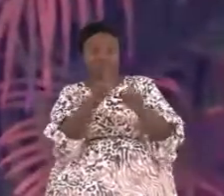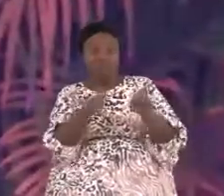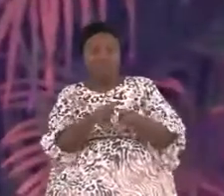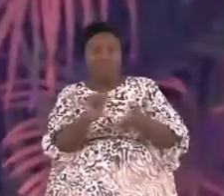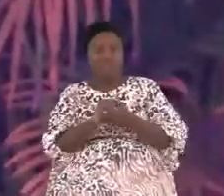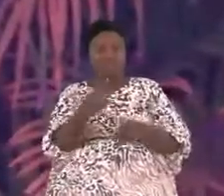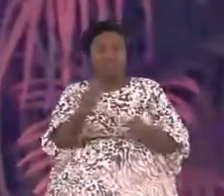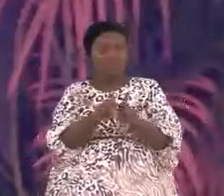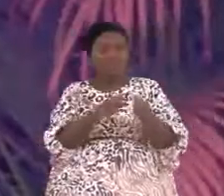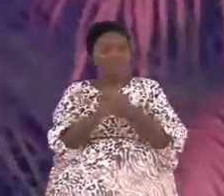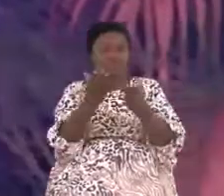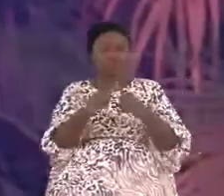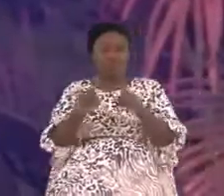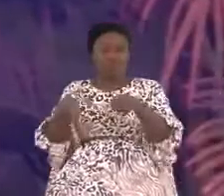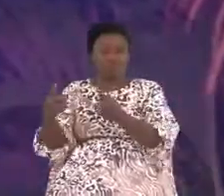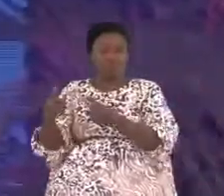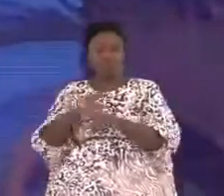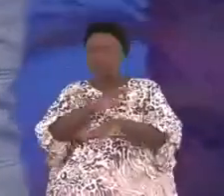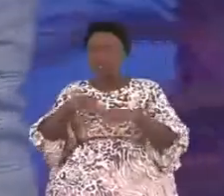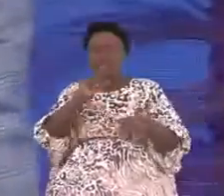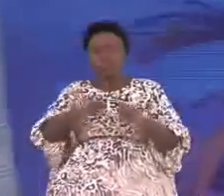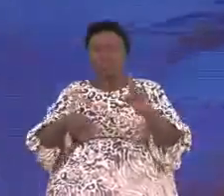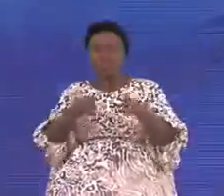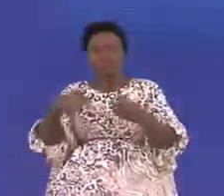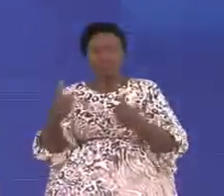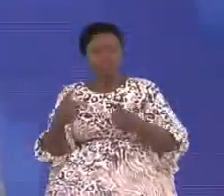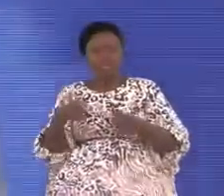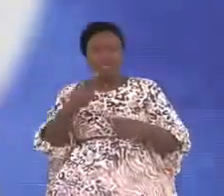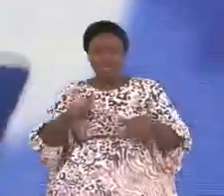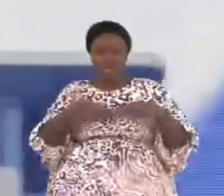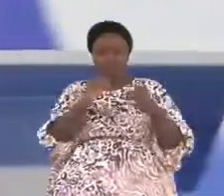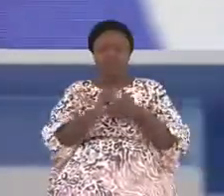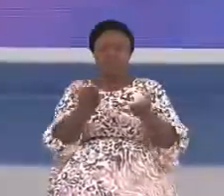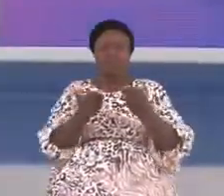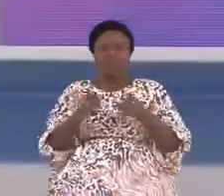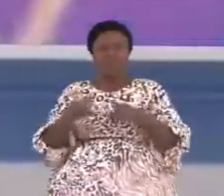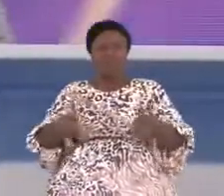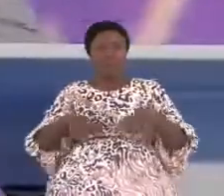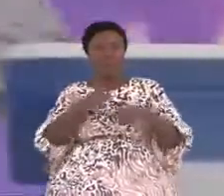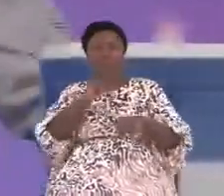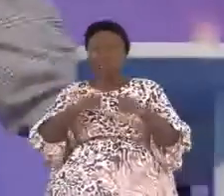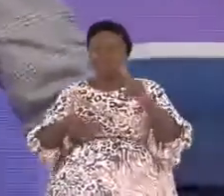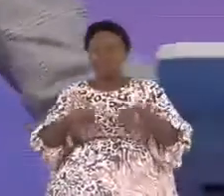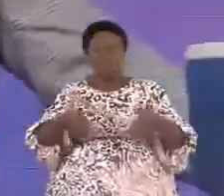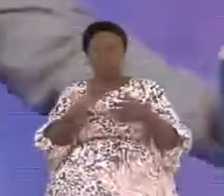go, we couldn't get there. The life we wanted to live, we couldn't